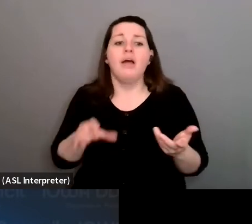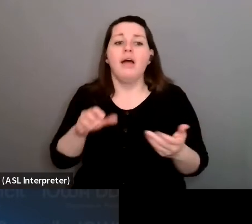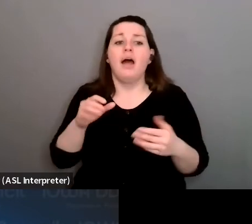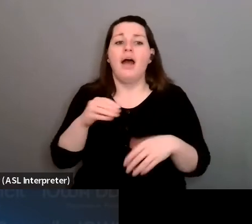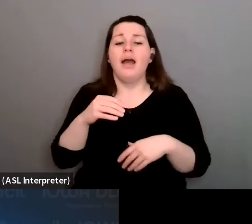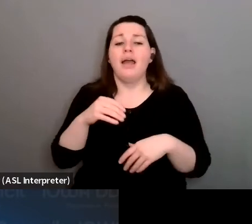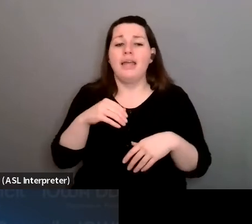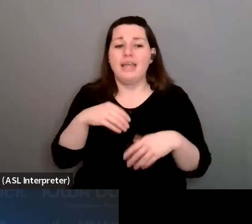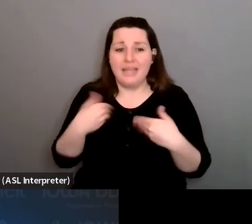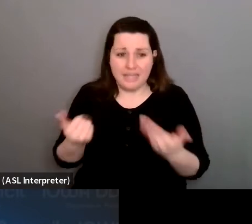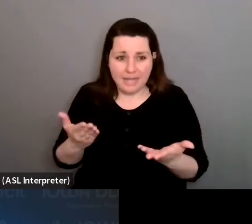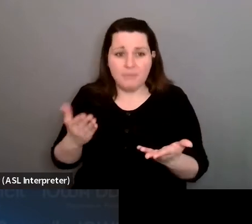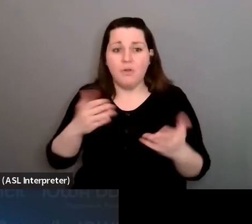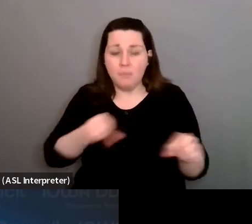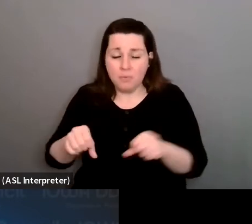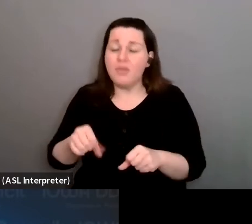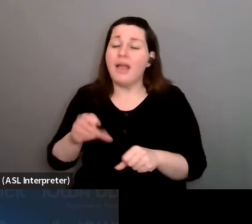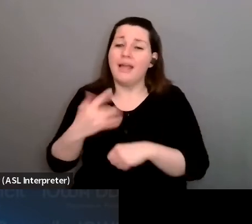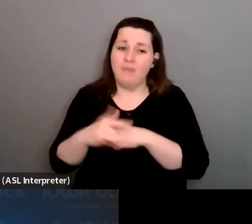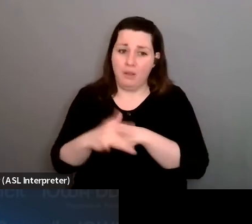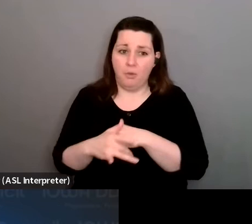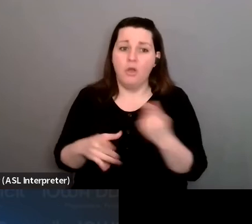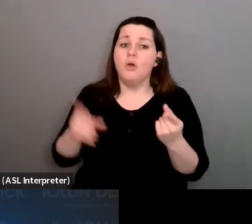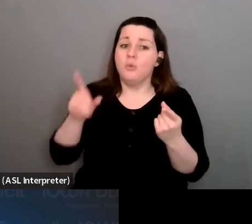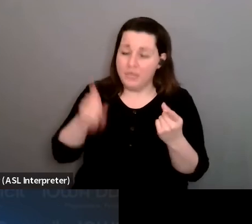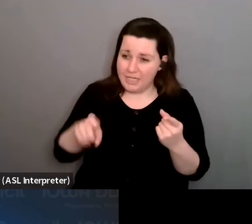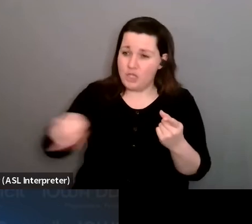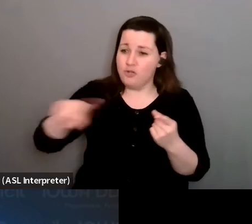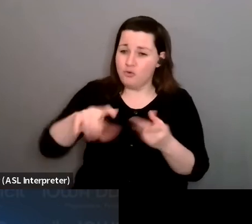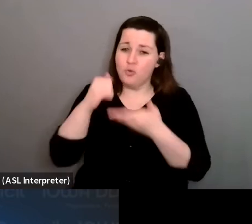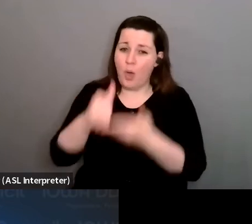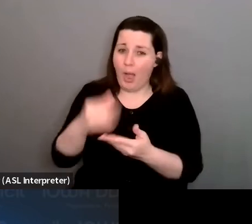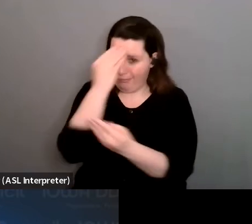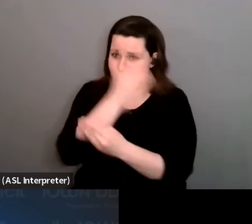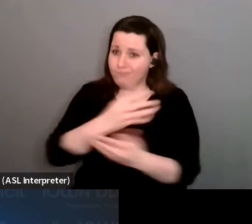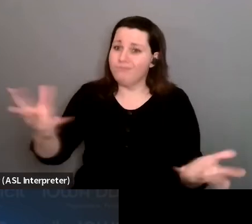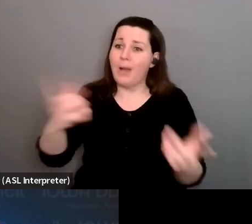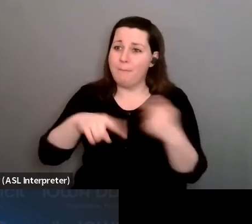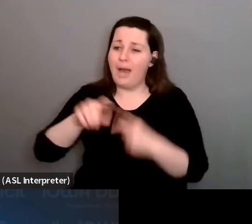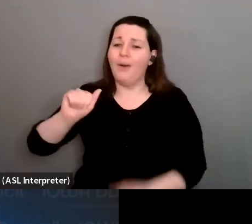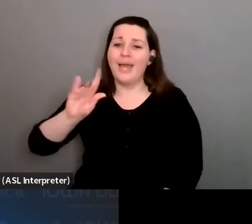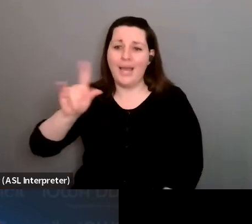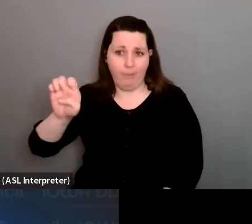available. we need your help to spread the word on ABLE.